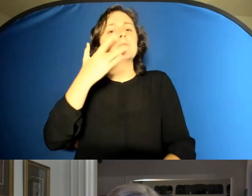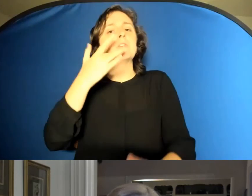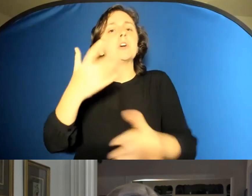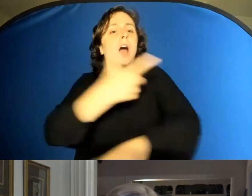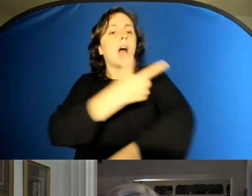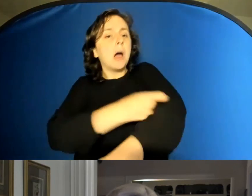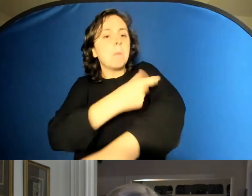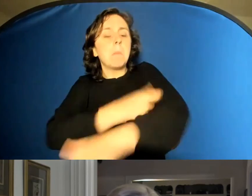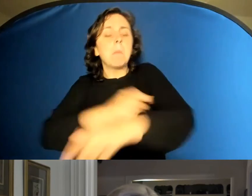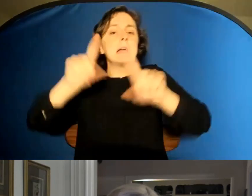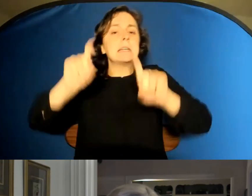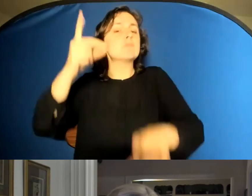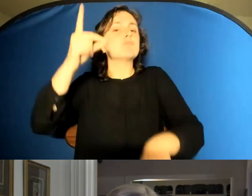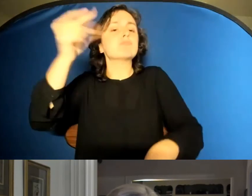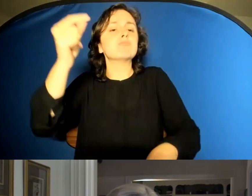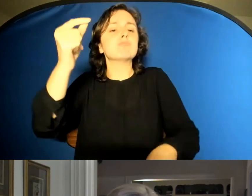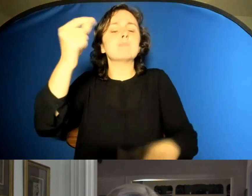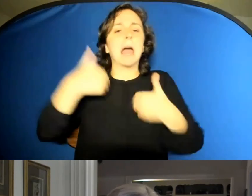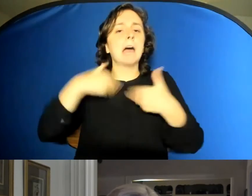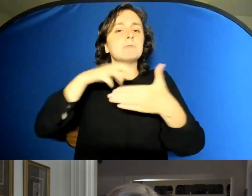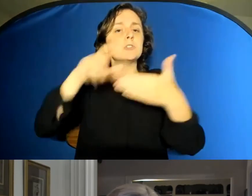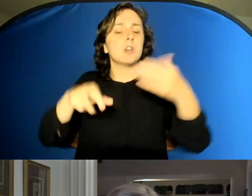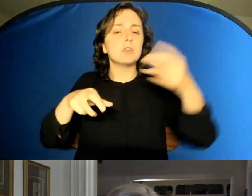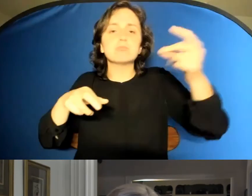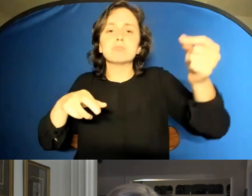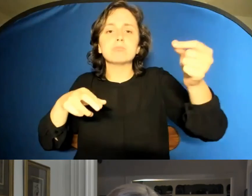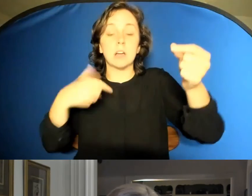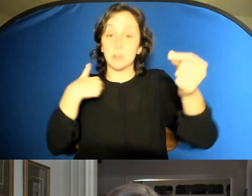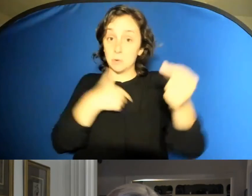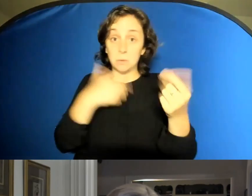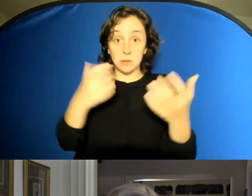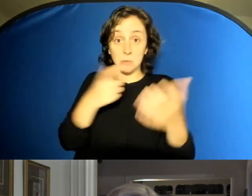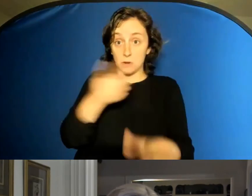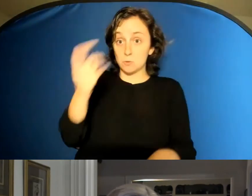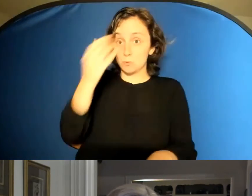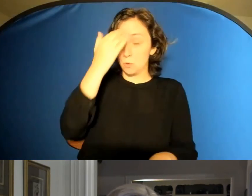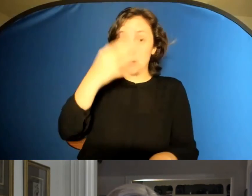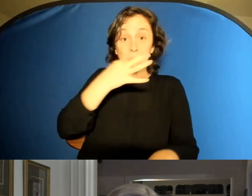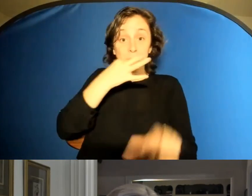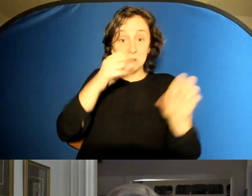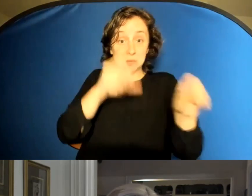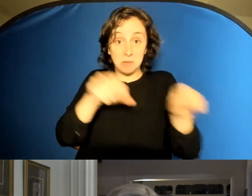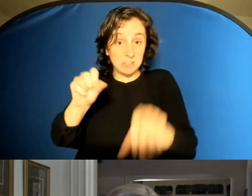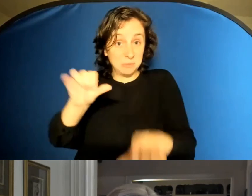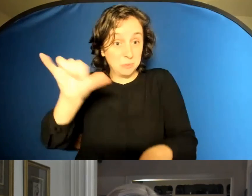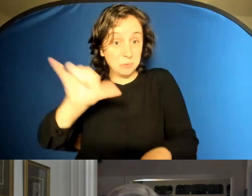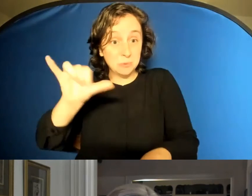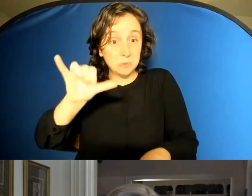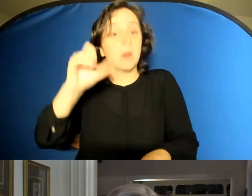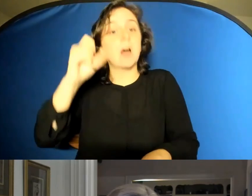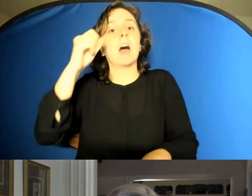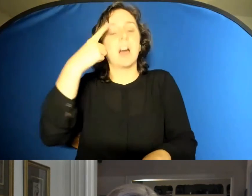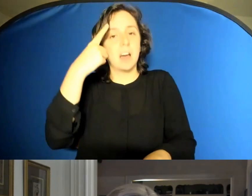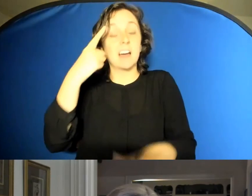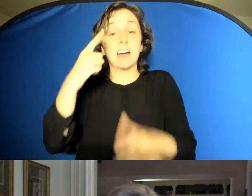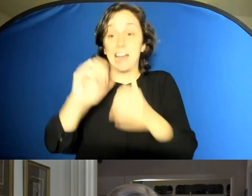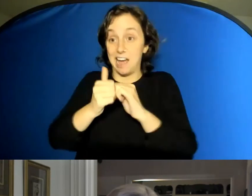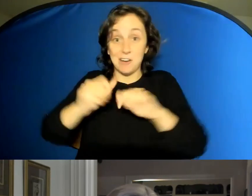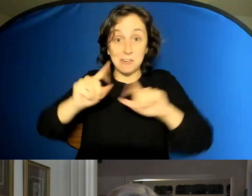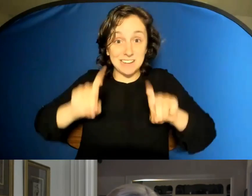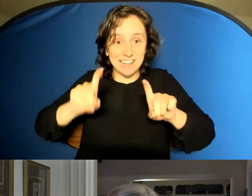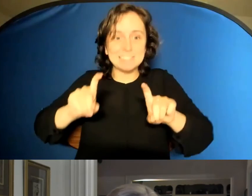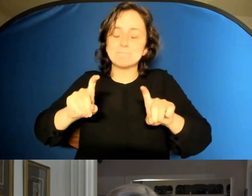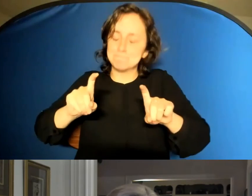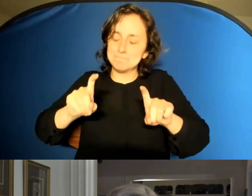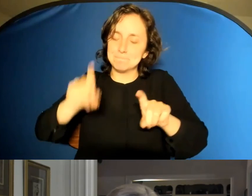now. And we want you to know as soon as you can, but at this point, as soon as you can is when you actually have a lesion